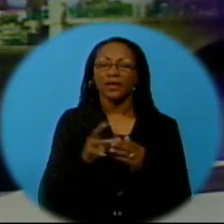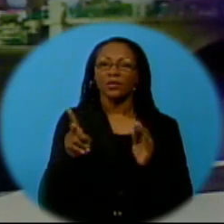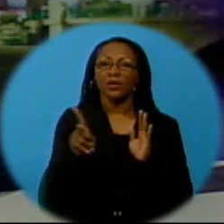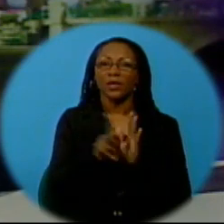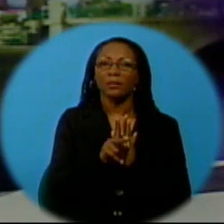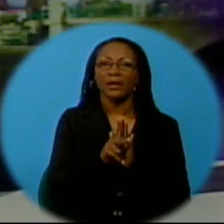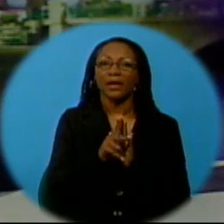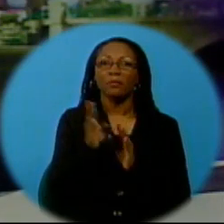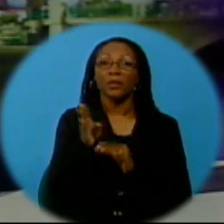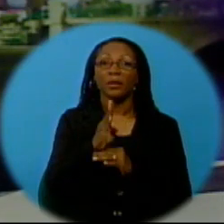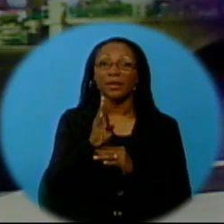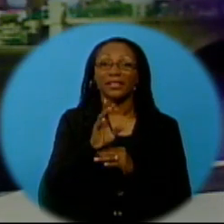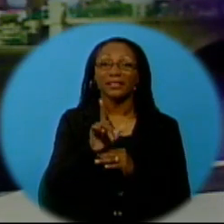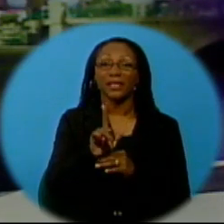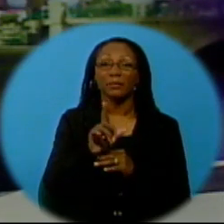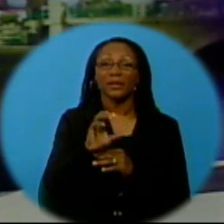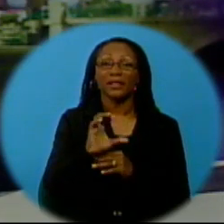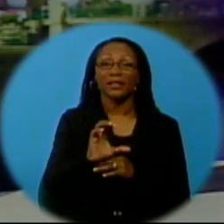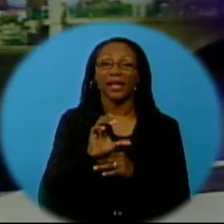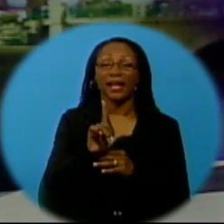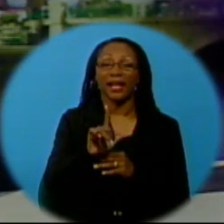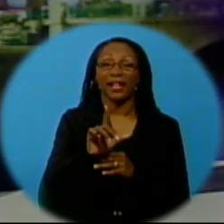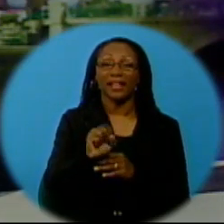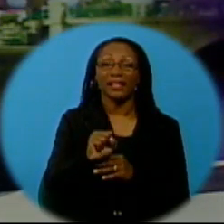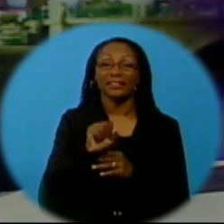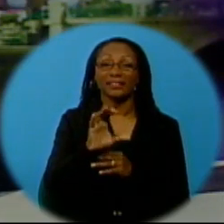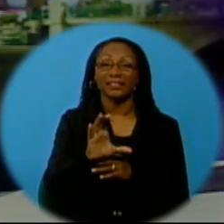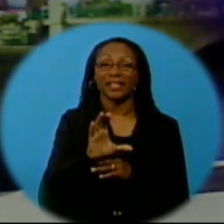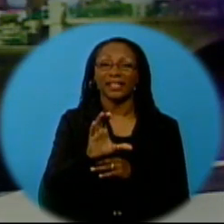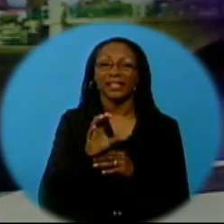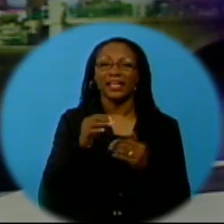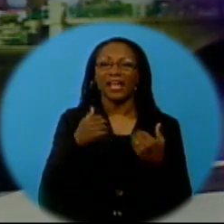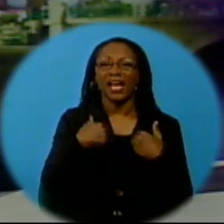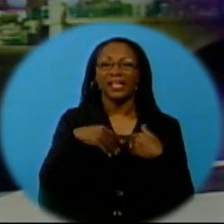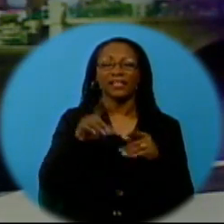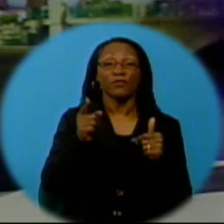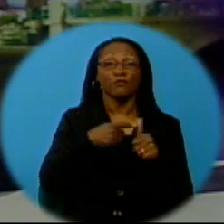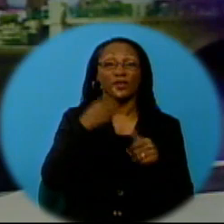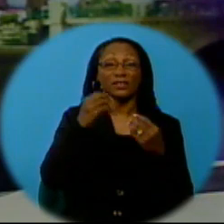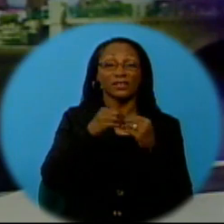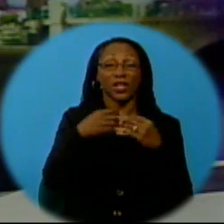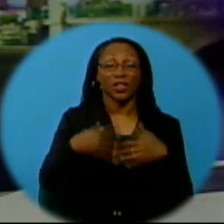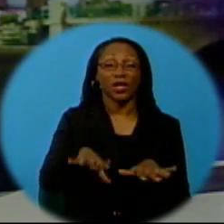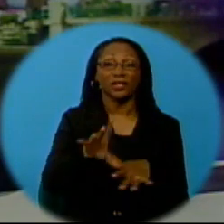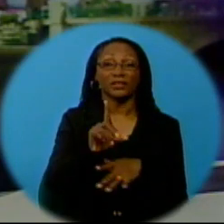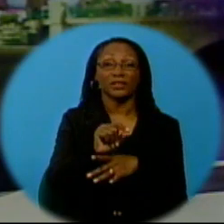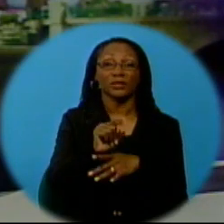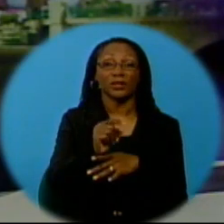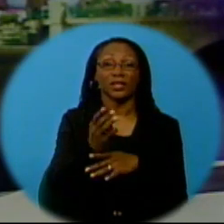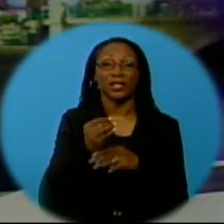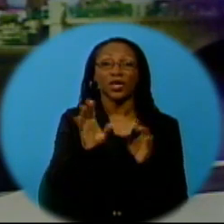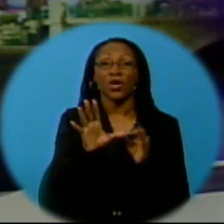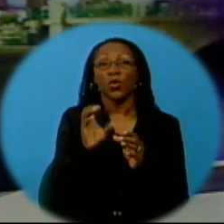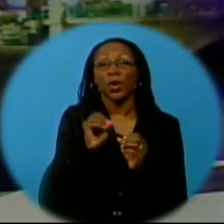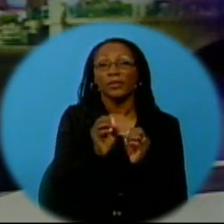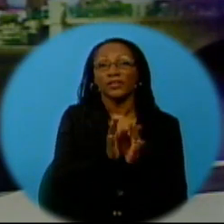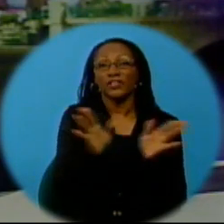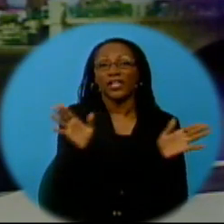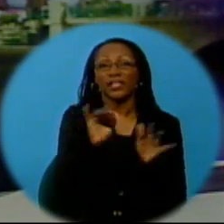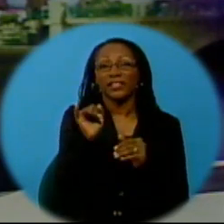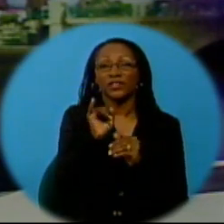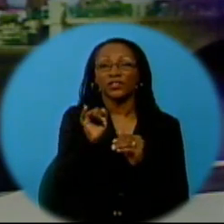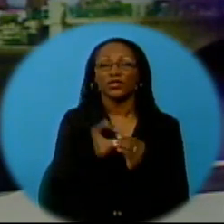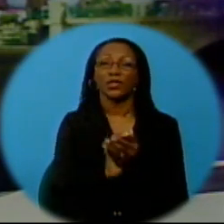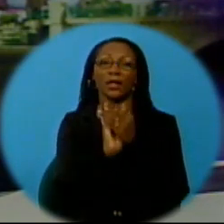Well, Barbados Lumber Company, LSC, have been handed their first loss of the 2014 Co-Operators General Insurance Basketball Premier